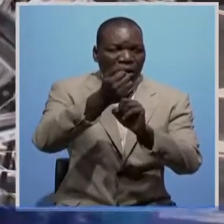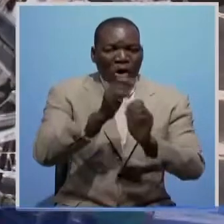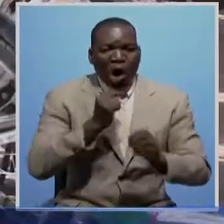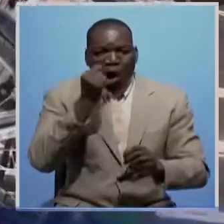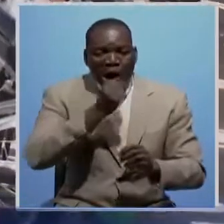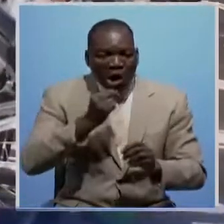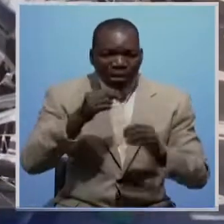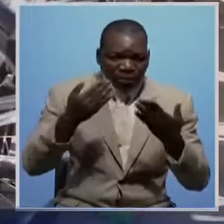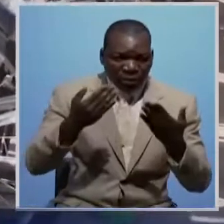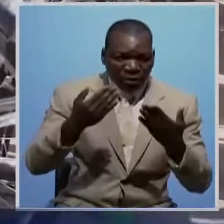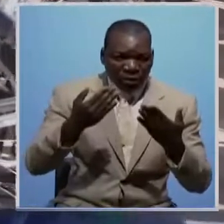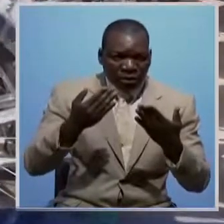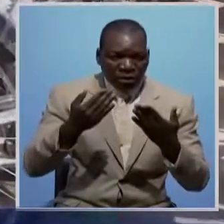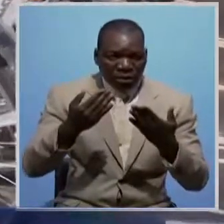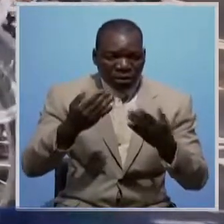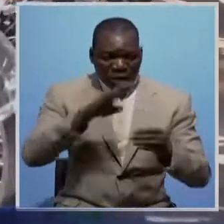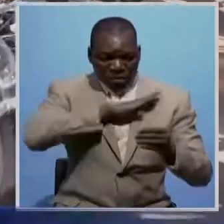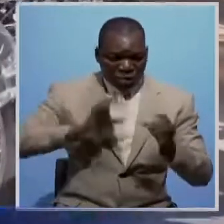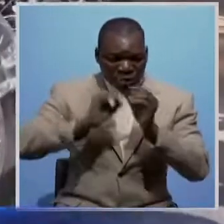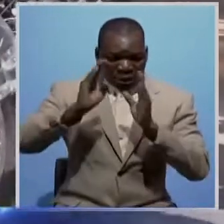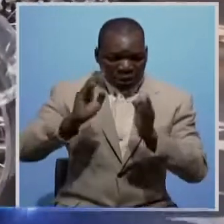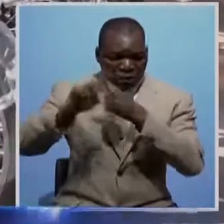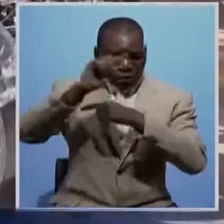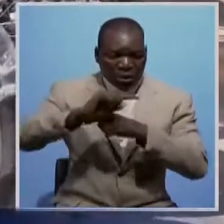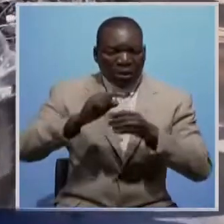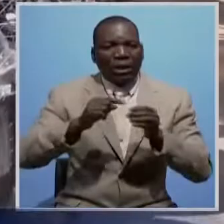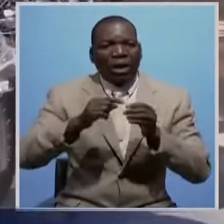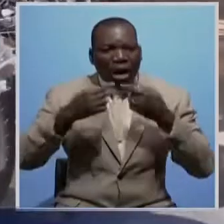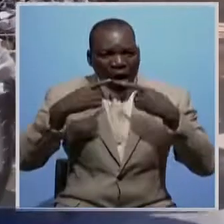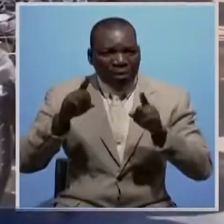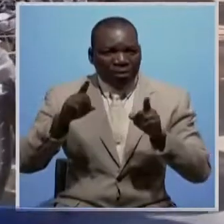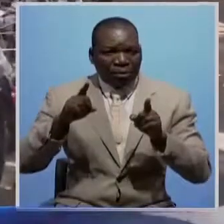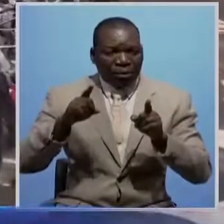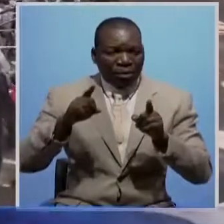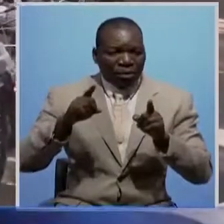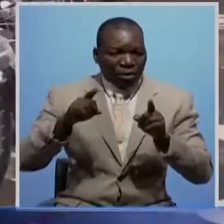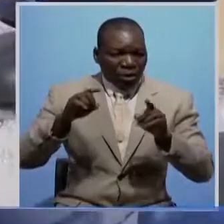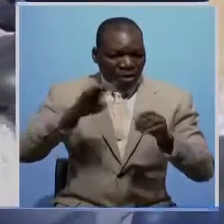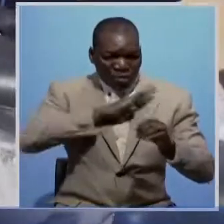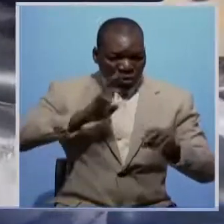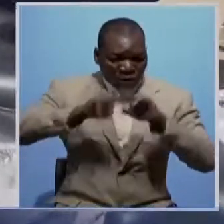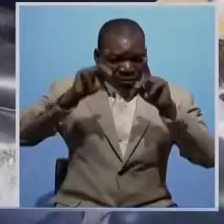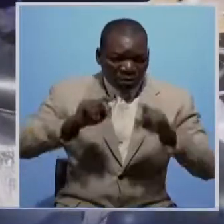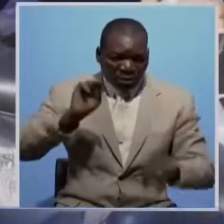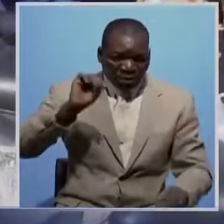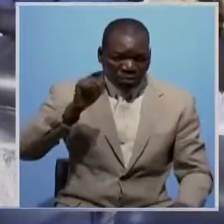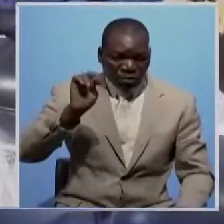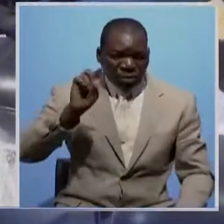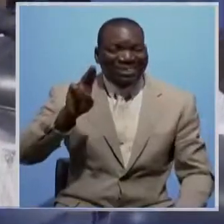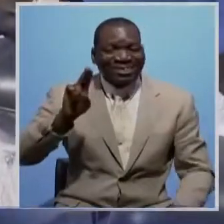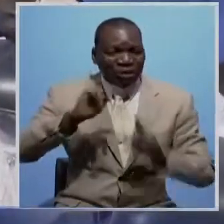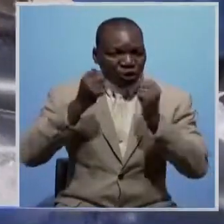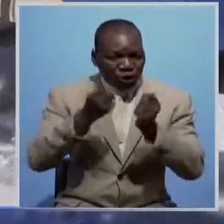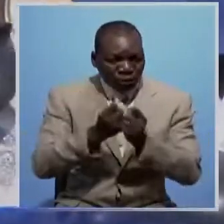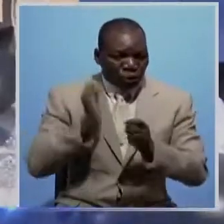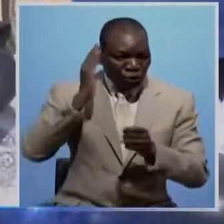he unveiled the first ZAMSTATS Board of Directors today. And ZAMSTATS Board Chairperson Charles Mpundu said his team has got a